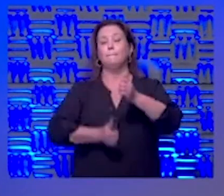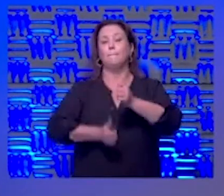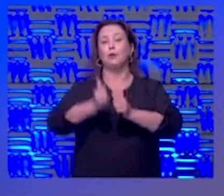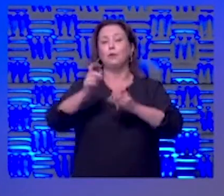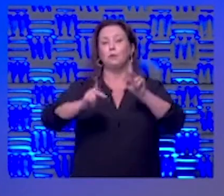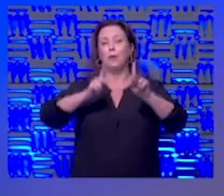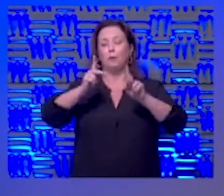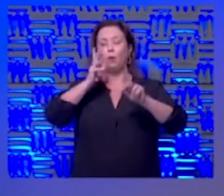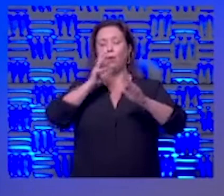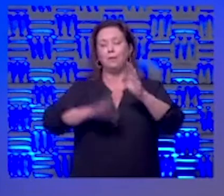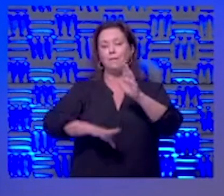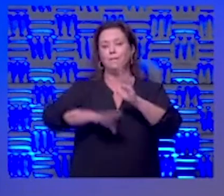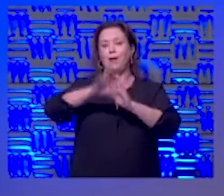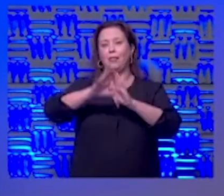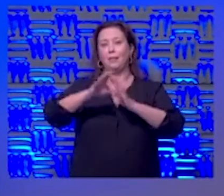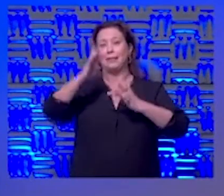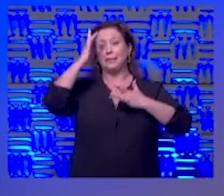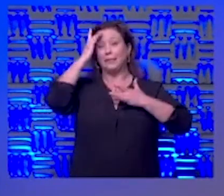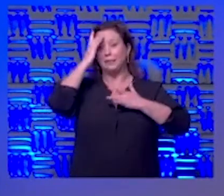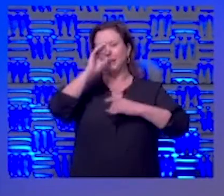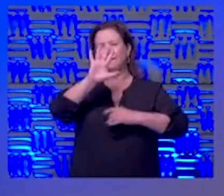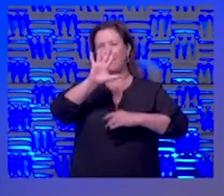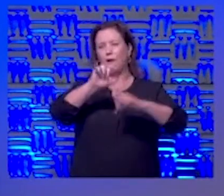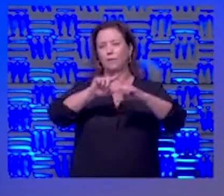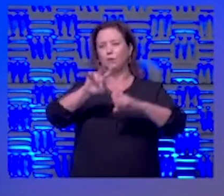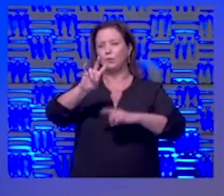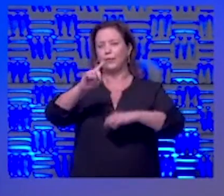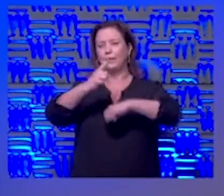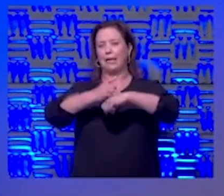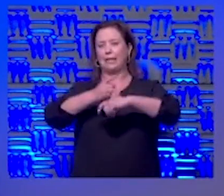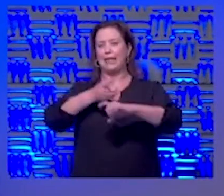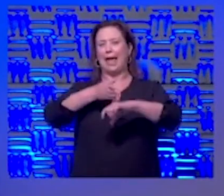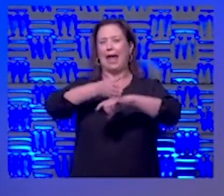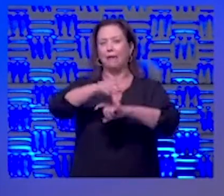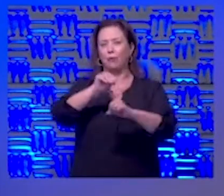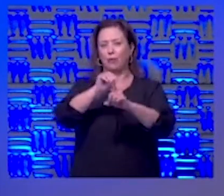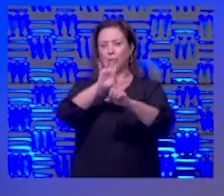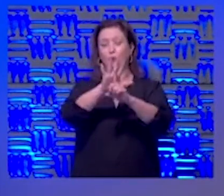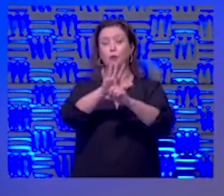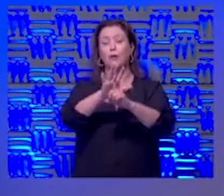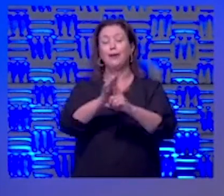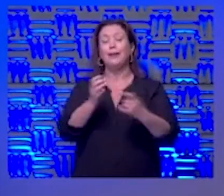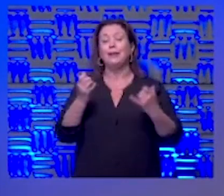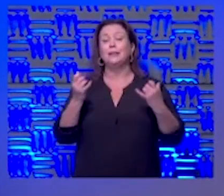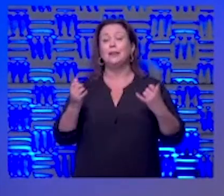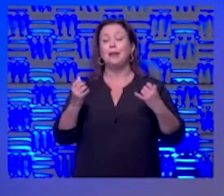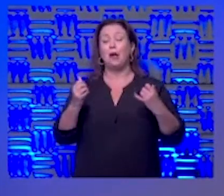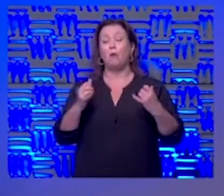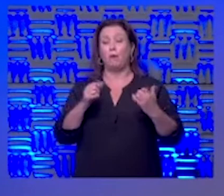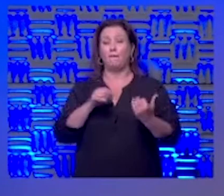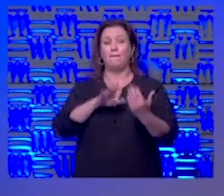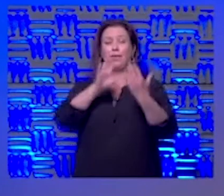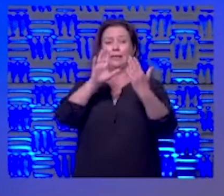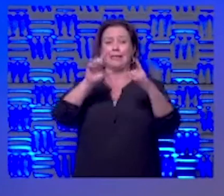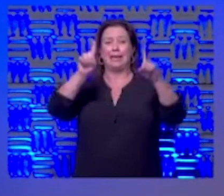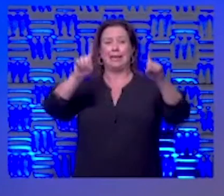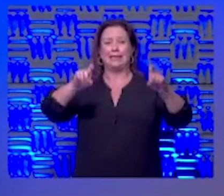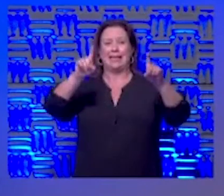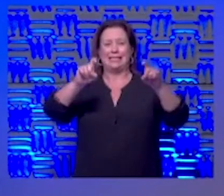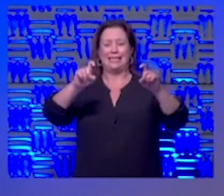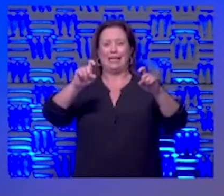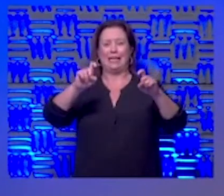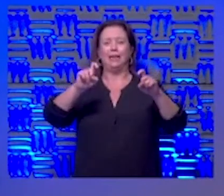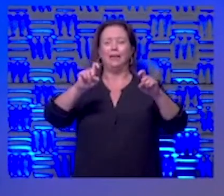symptoms at 5 to 7 days after exposure. The other issue to that now is we are really running into a testing